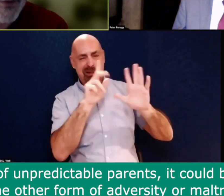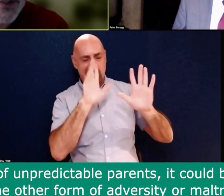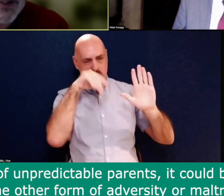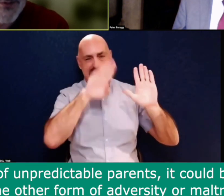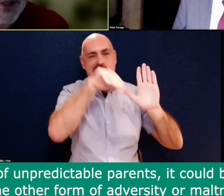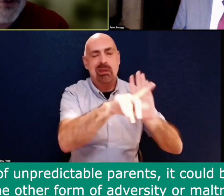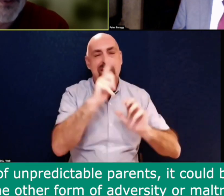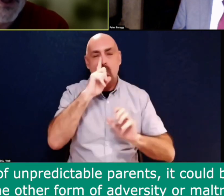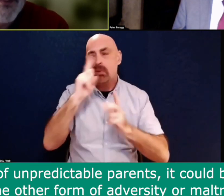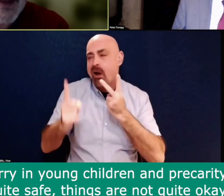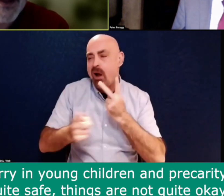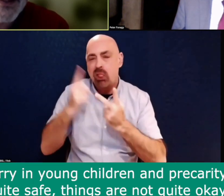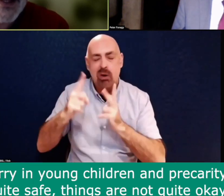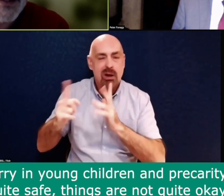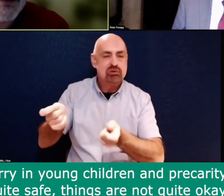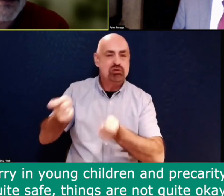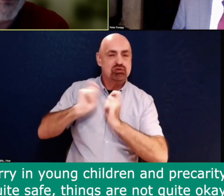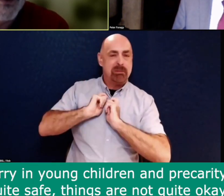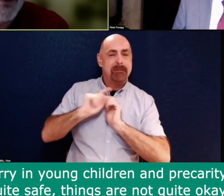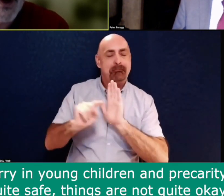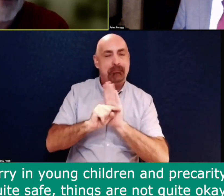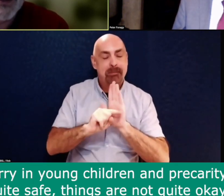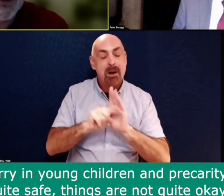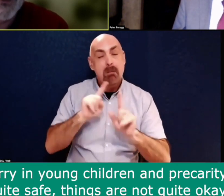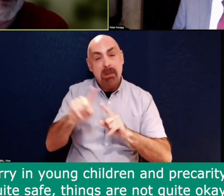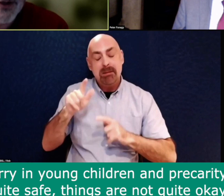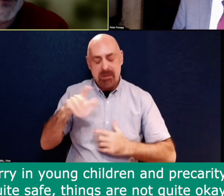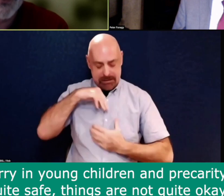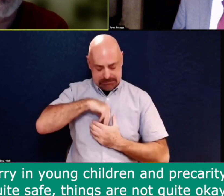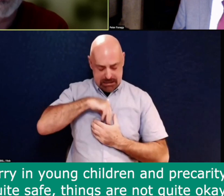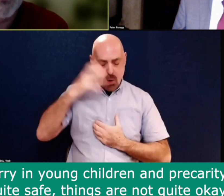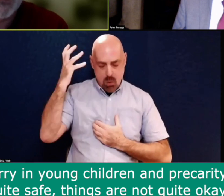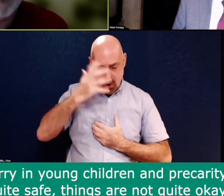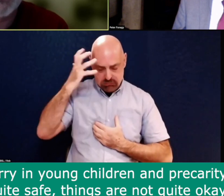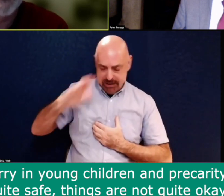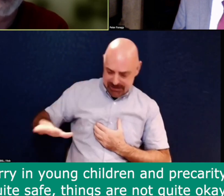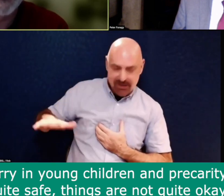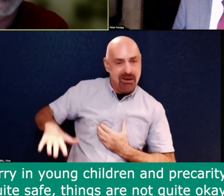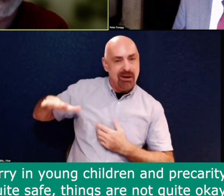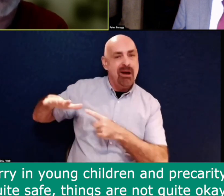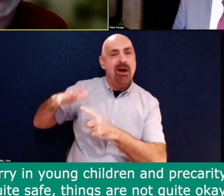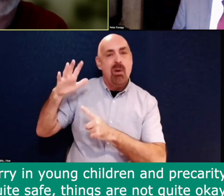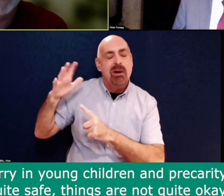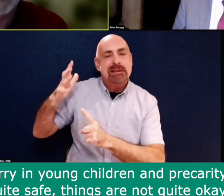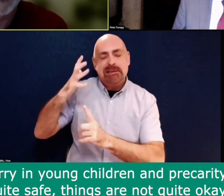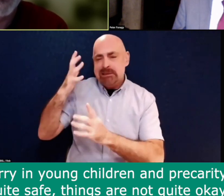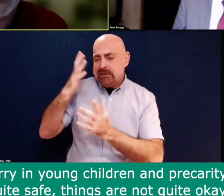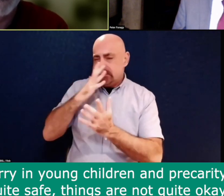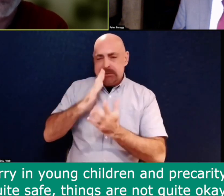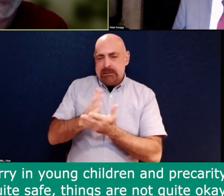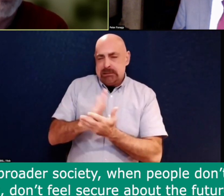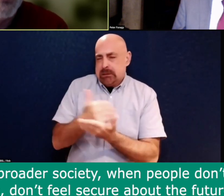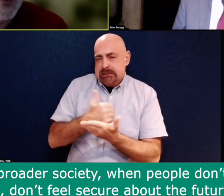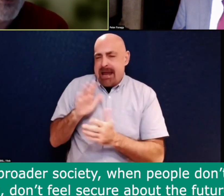of adversity or maltreatment. But that sense of worry in young children and precarity, that things are not quite safe, things are not